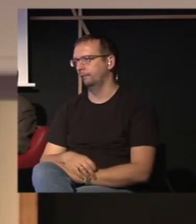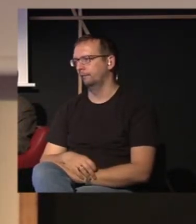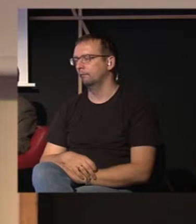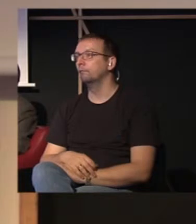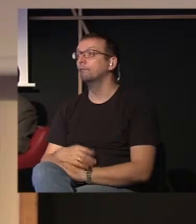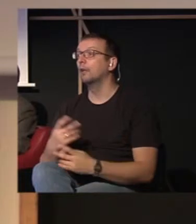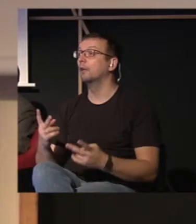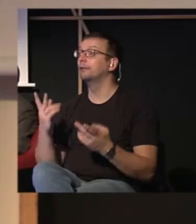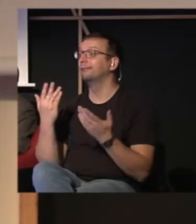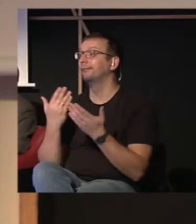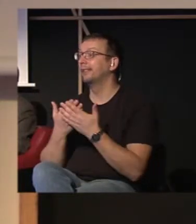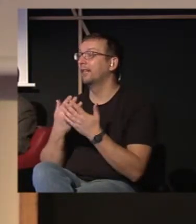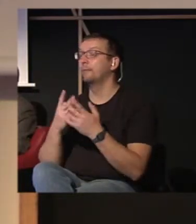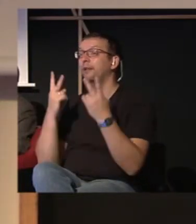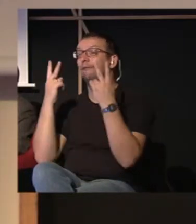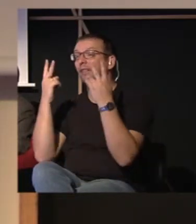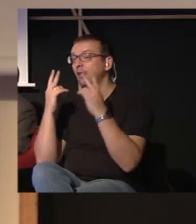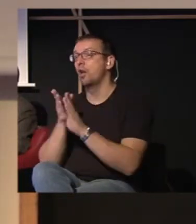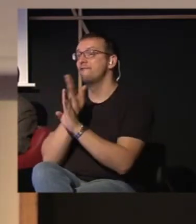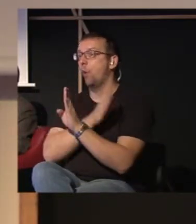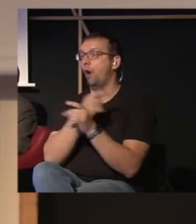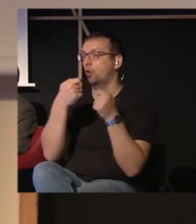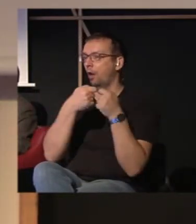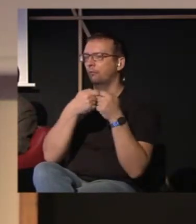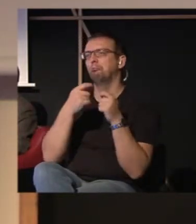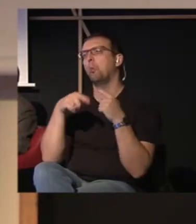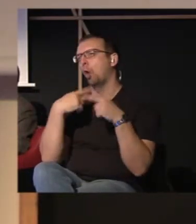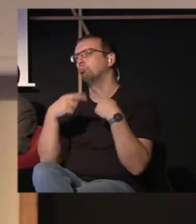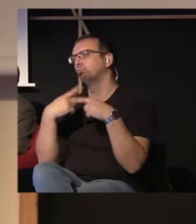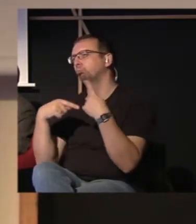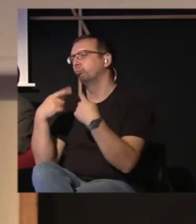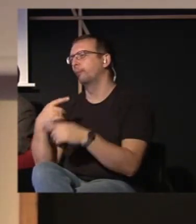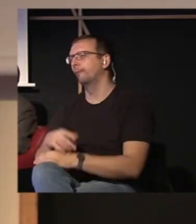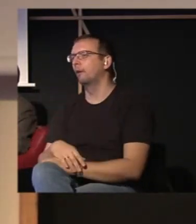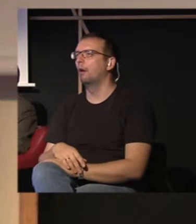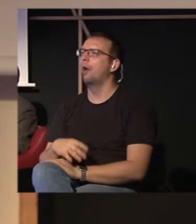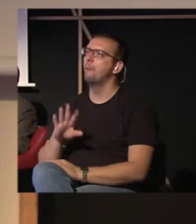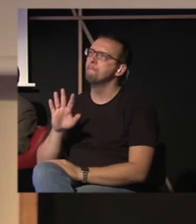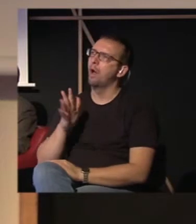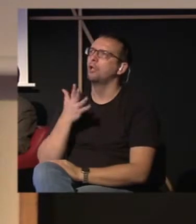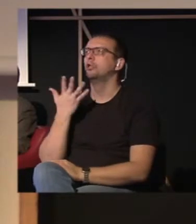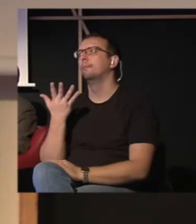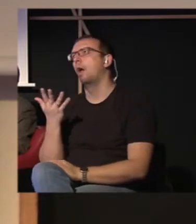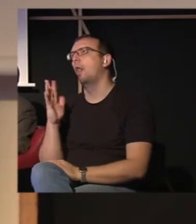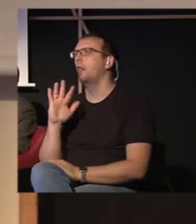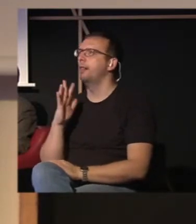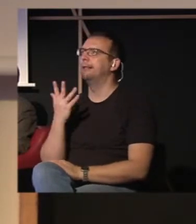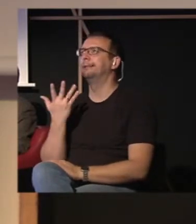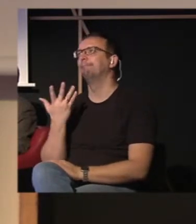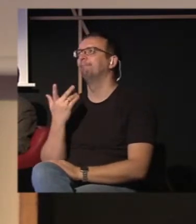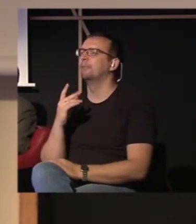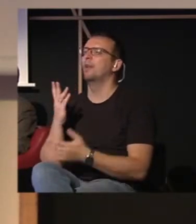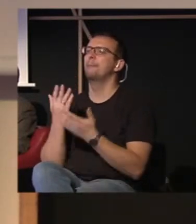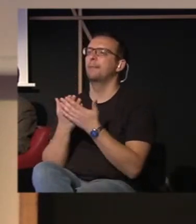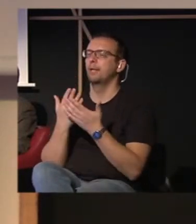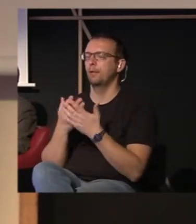main one is around transport from the airport to the venue or to the hotel that they provide. So if in advance I explain to them that I'm a